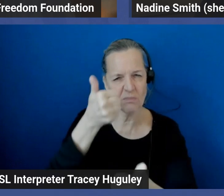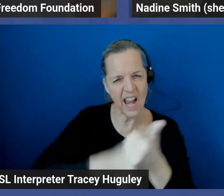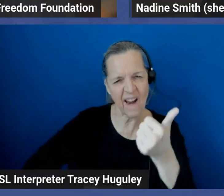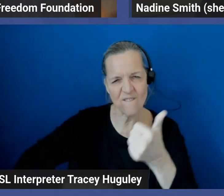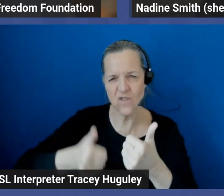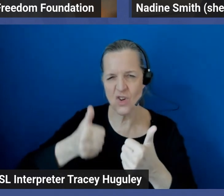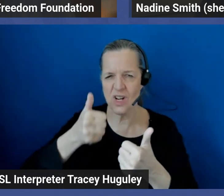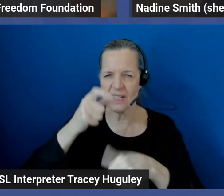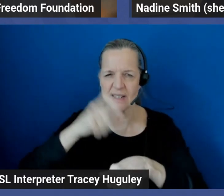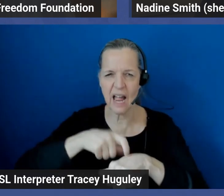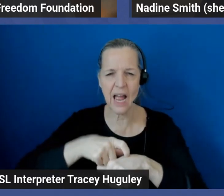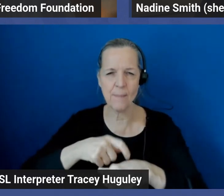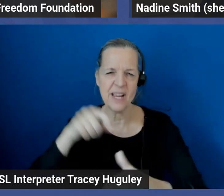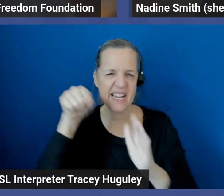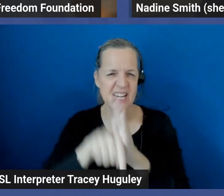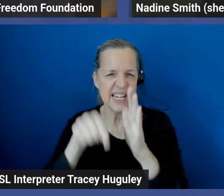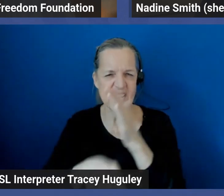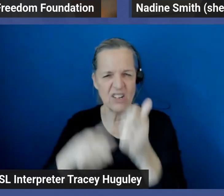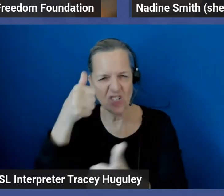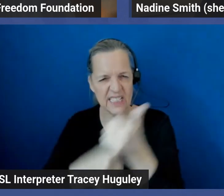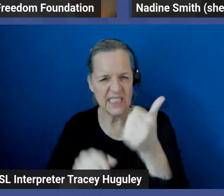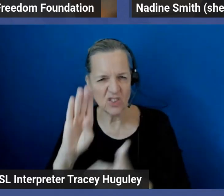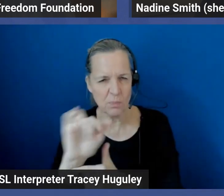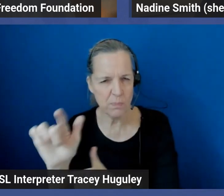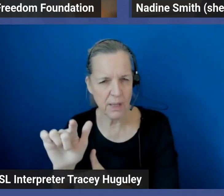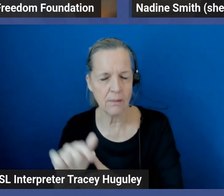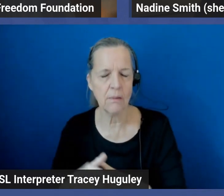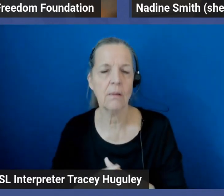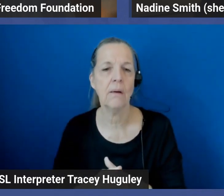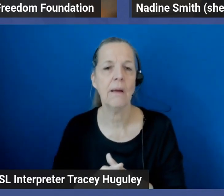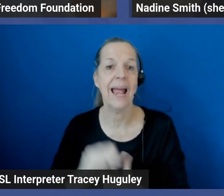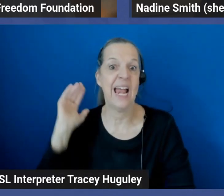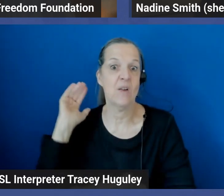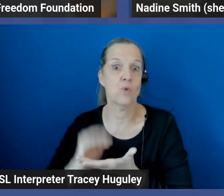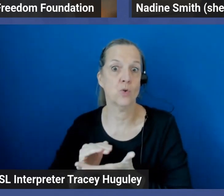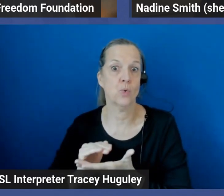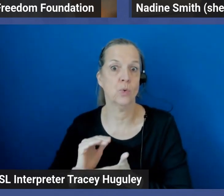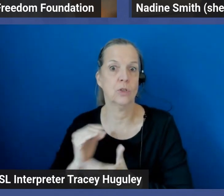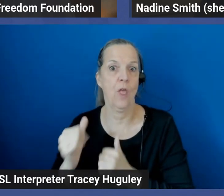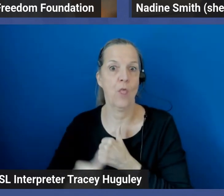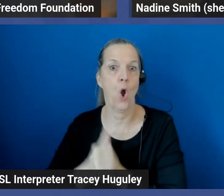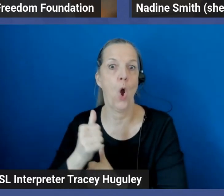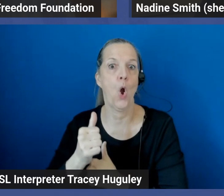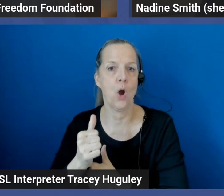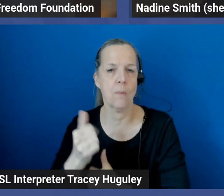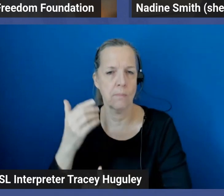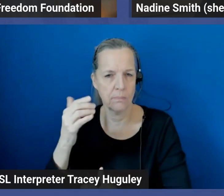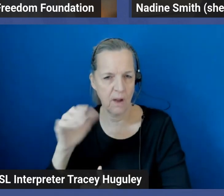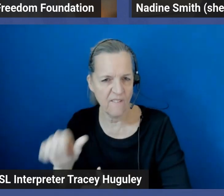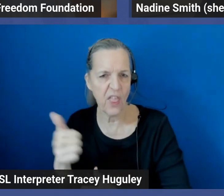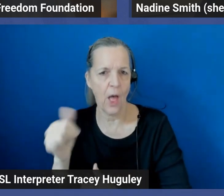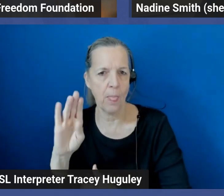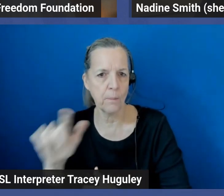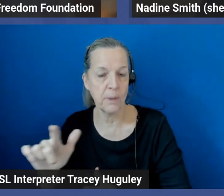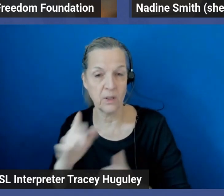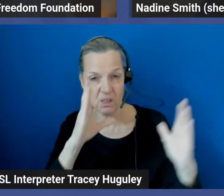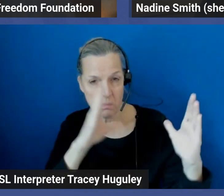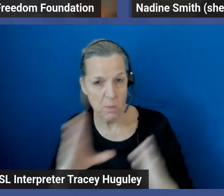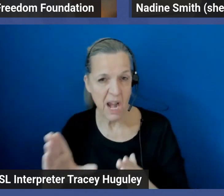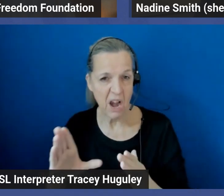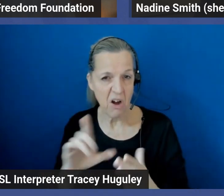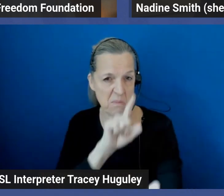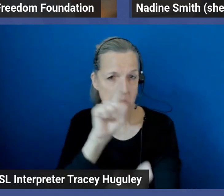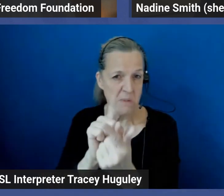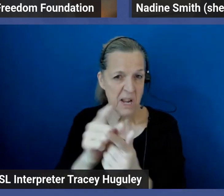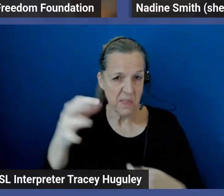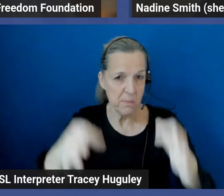we can kill. We'll mitigate the harm of the bills we can't. And we will prepare to meet them in court. And